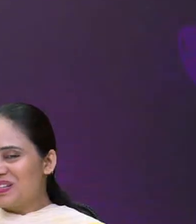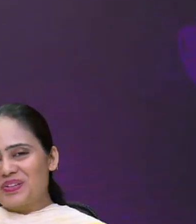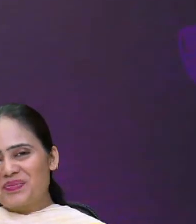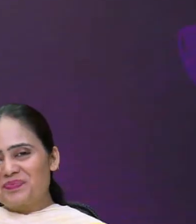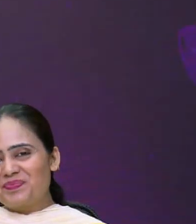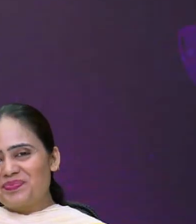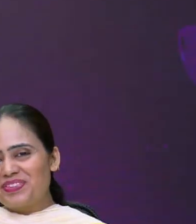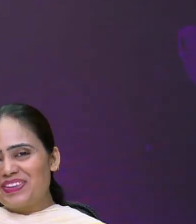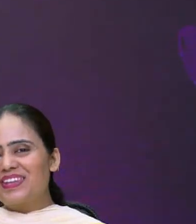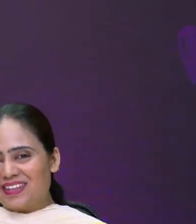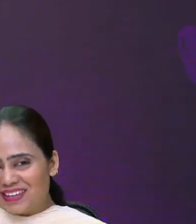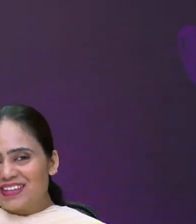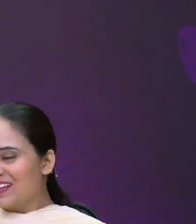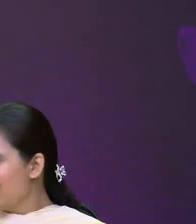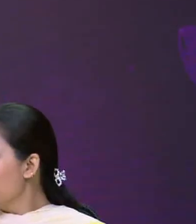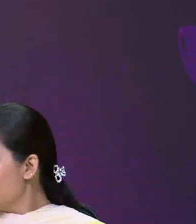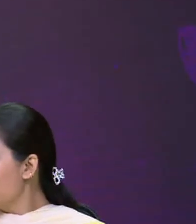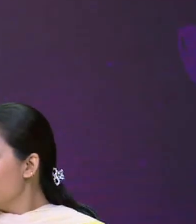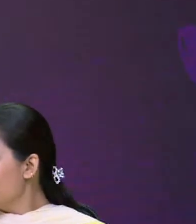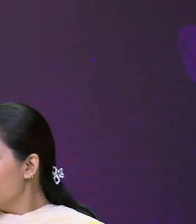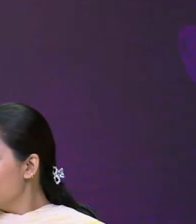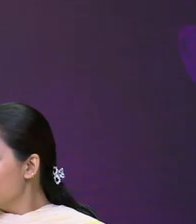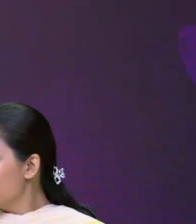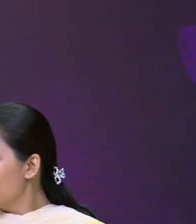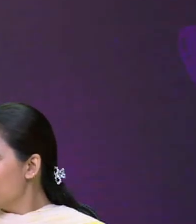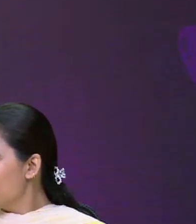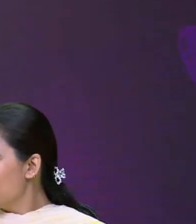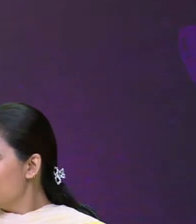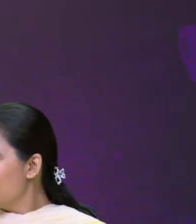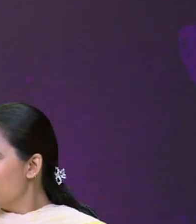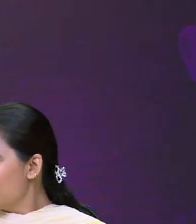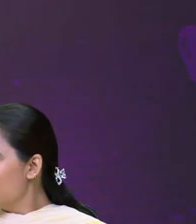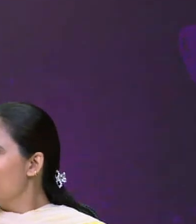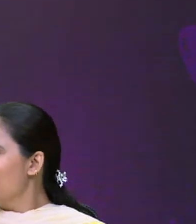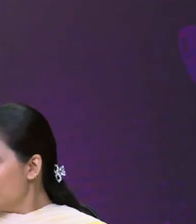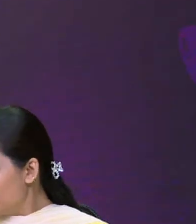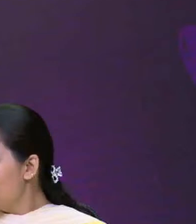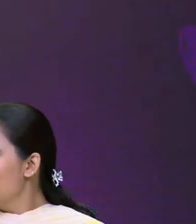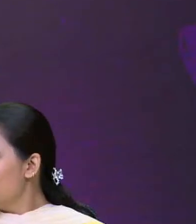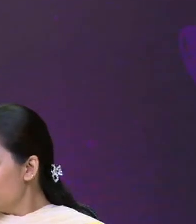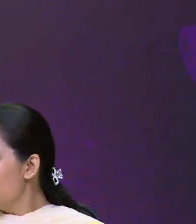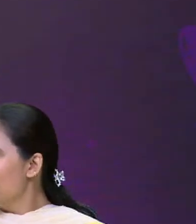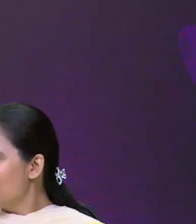So his charming illustration of cats in